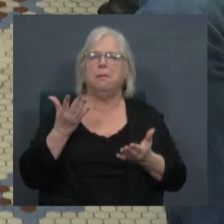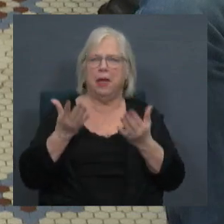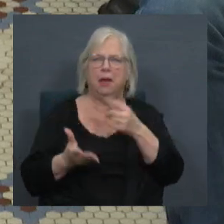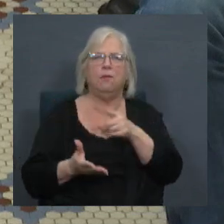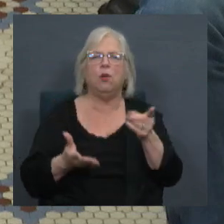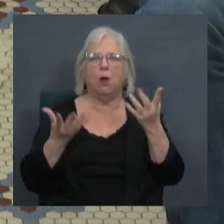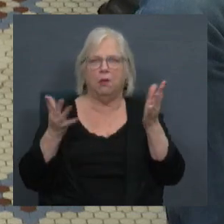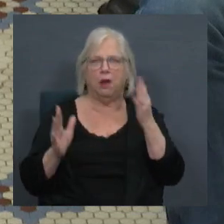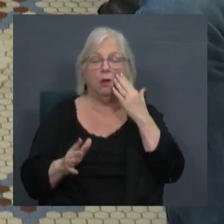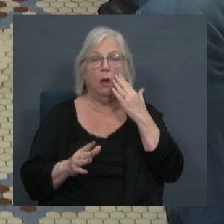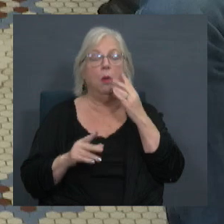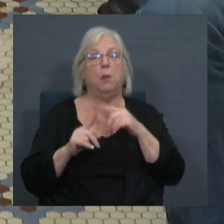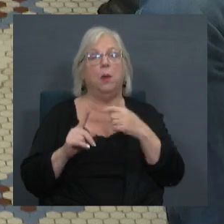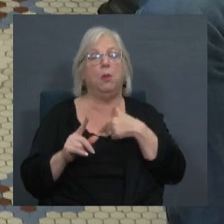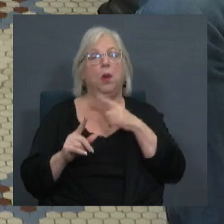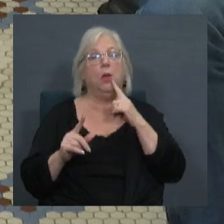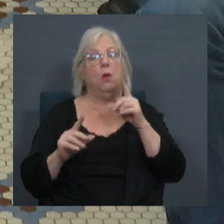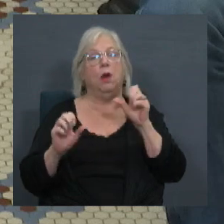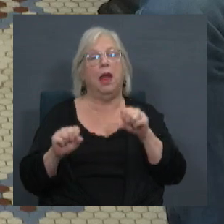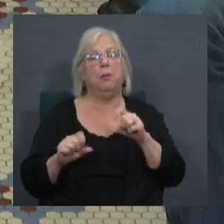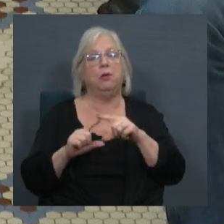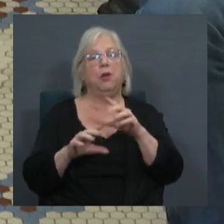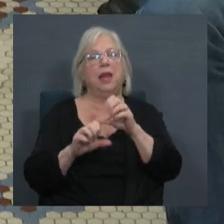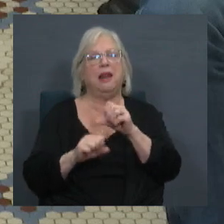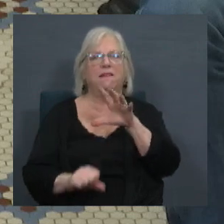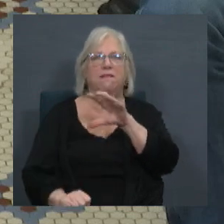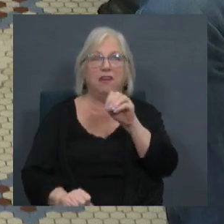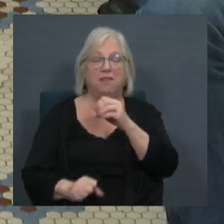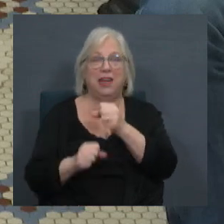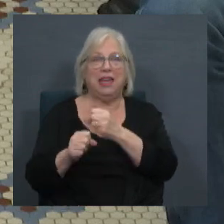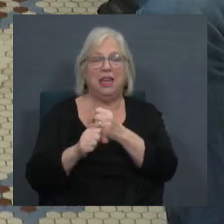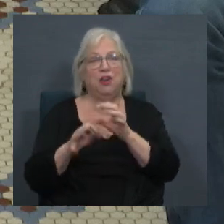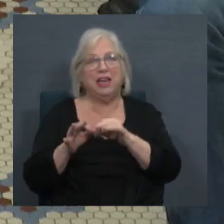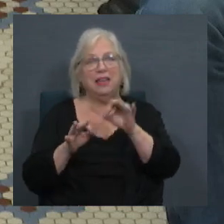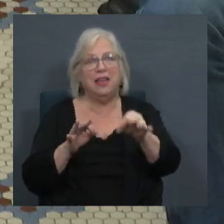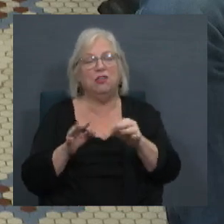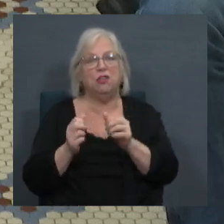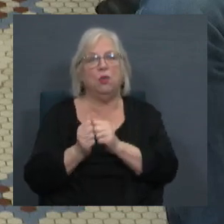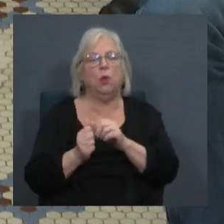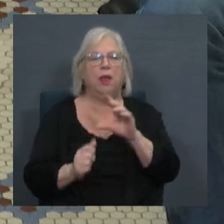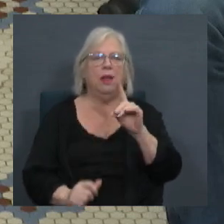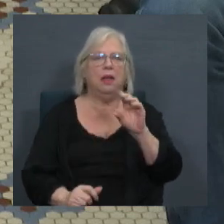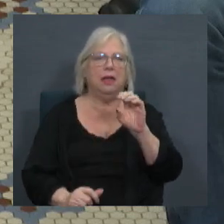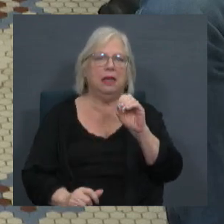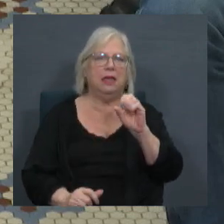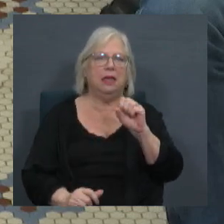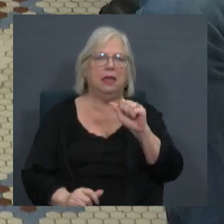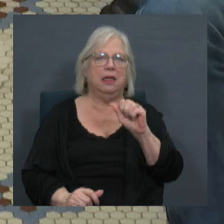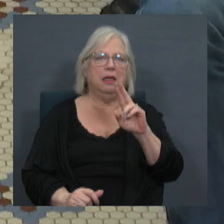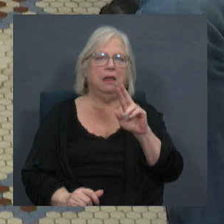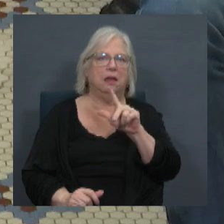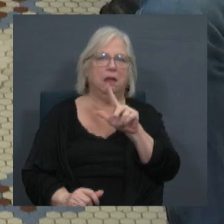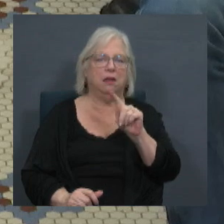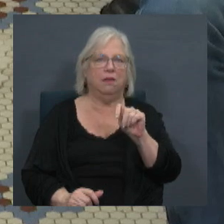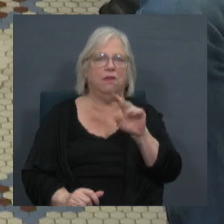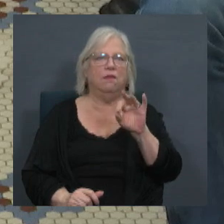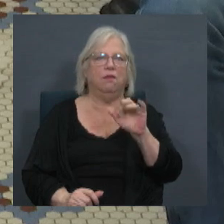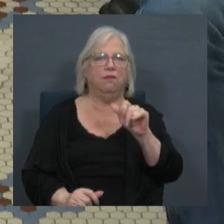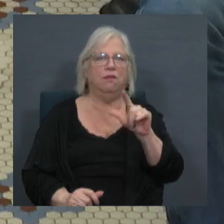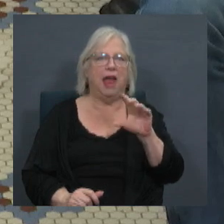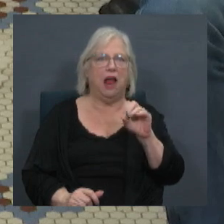it, but we were able to get a 50-year extension with DeSoto Falcom with a commitment of